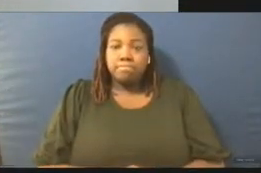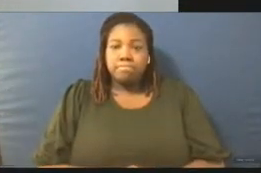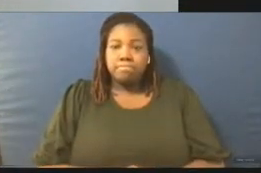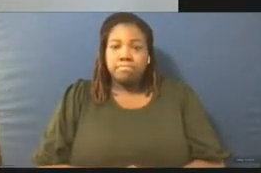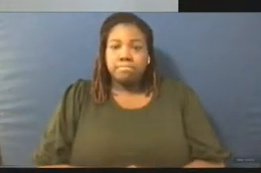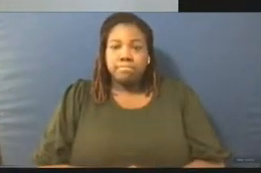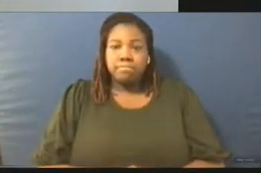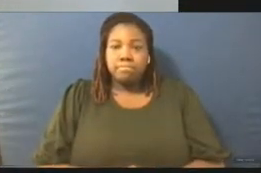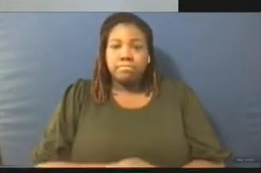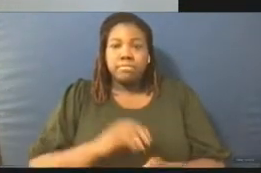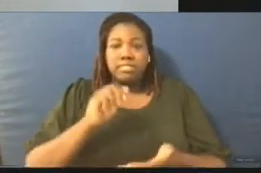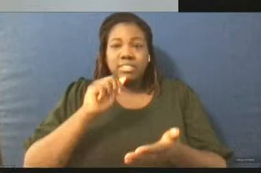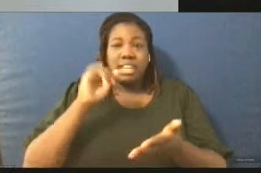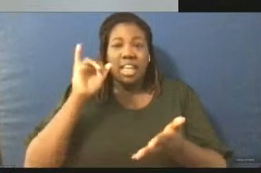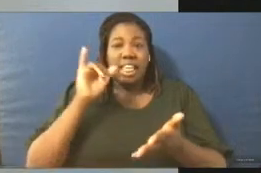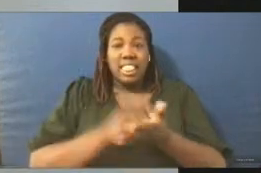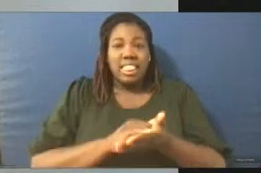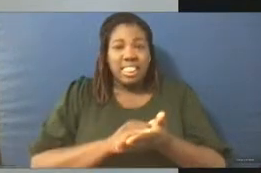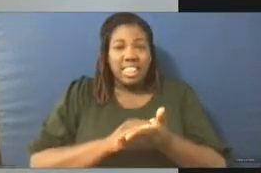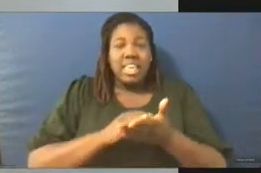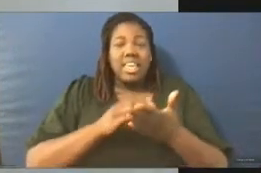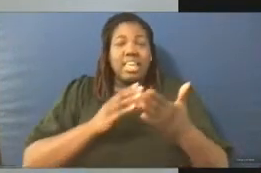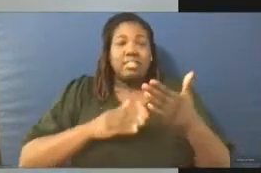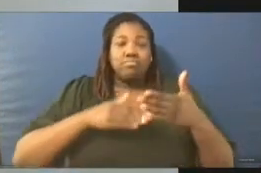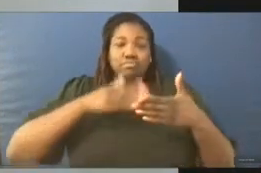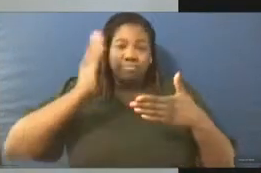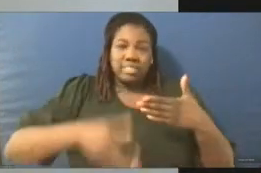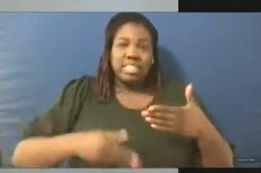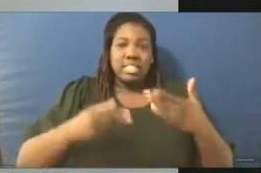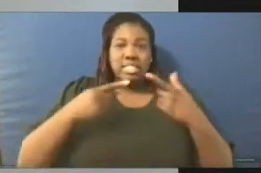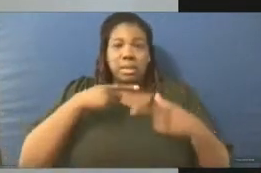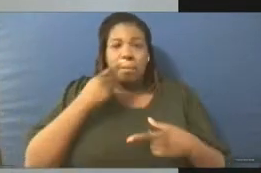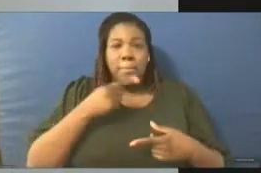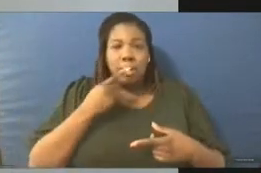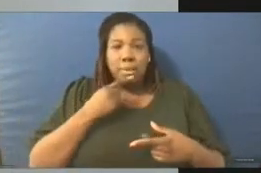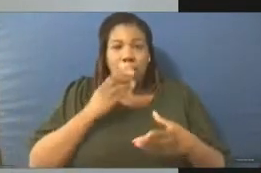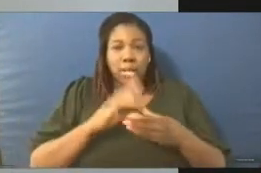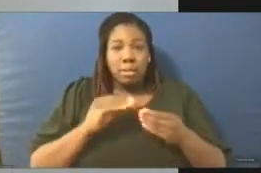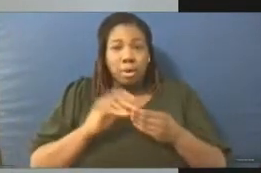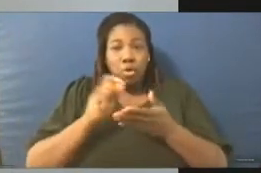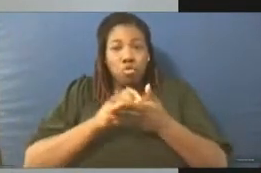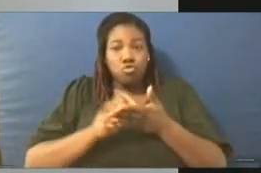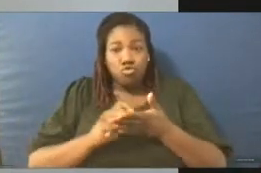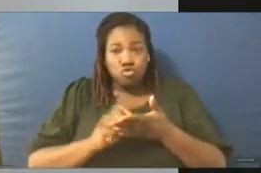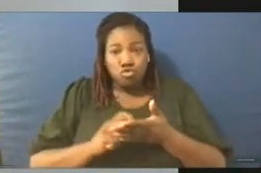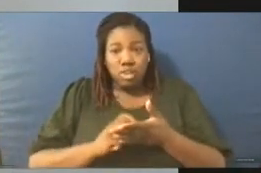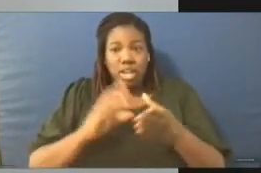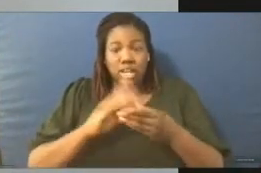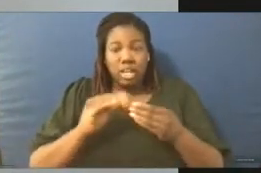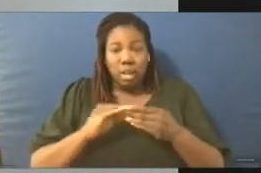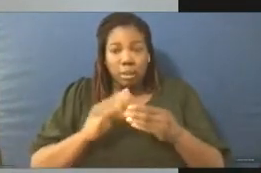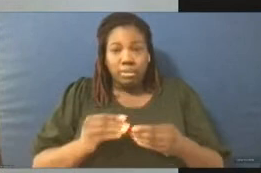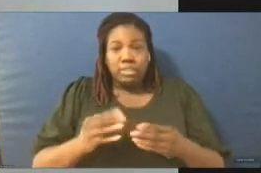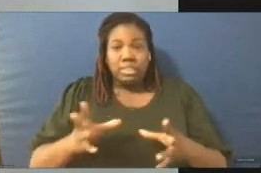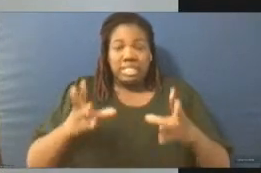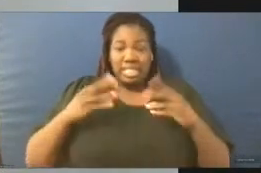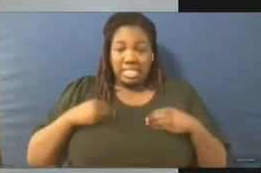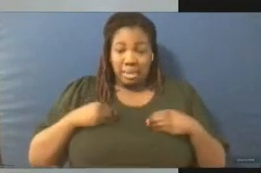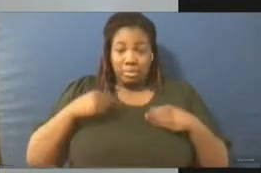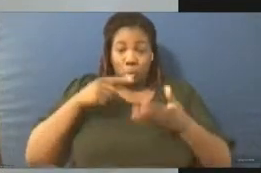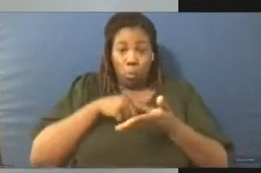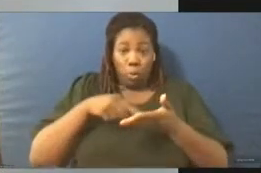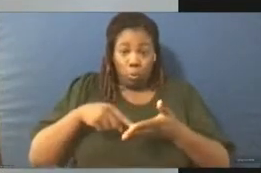That concludes our public comments. Please note that written comments will be accepted up to 7 days after this